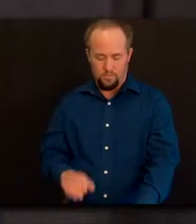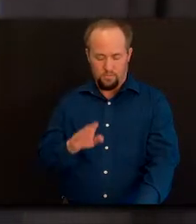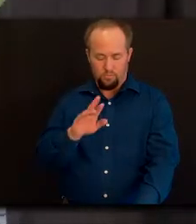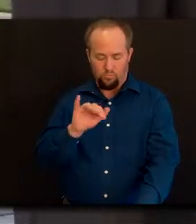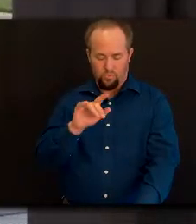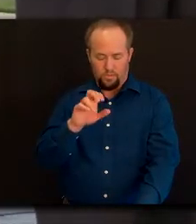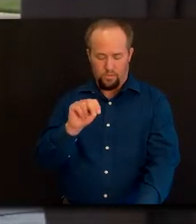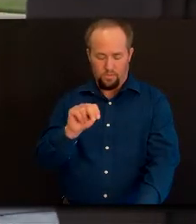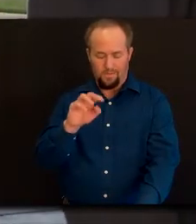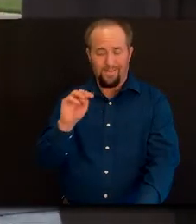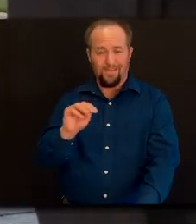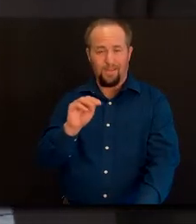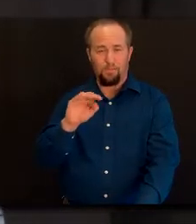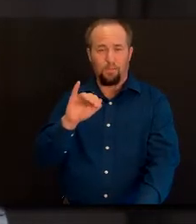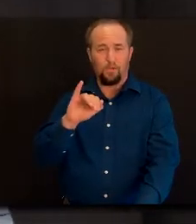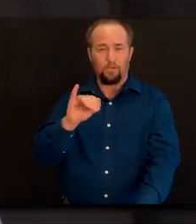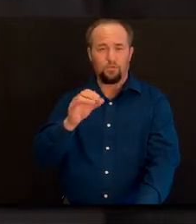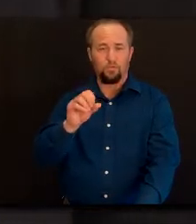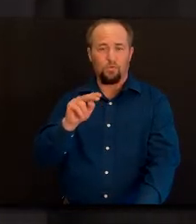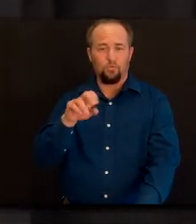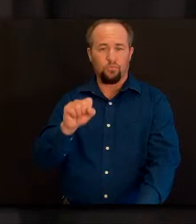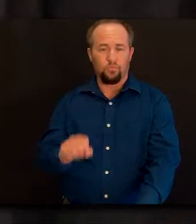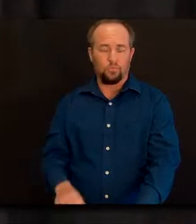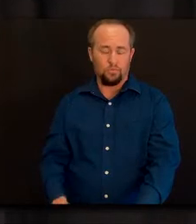Brooklyn M. Jones.